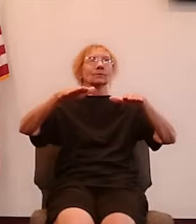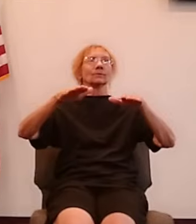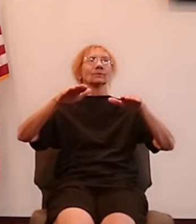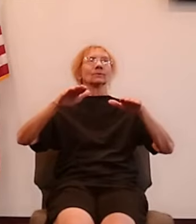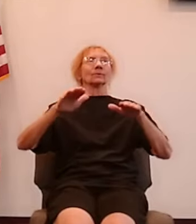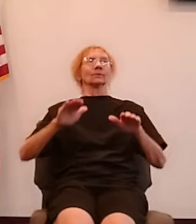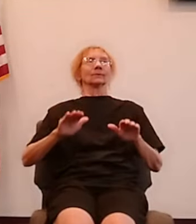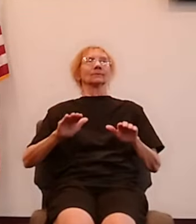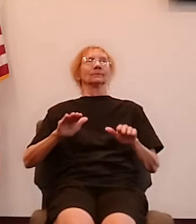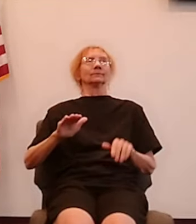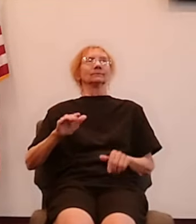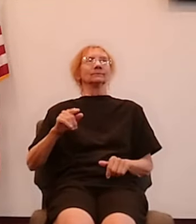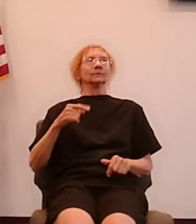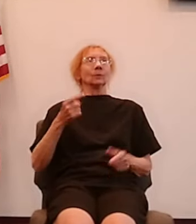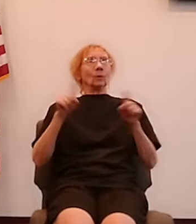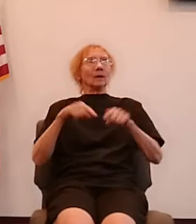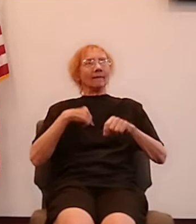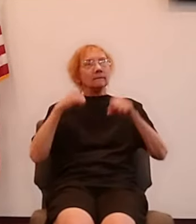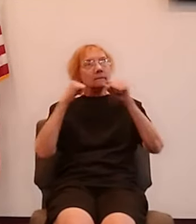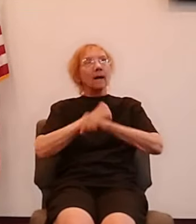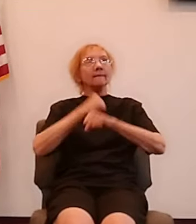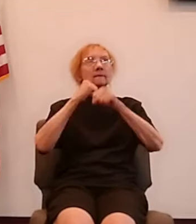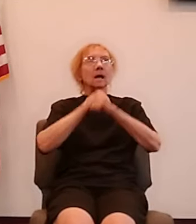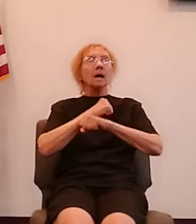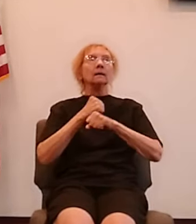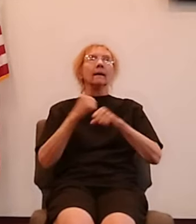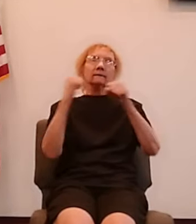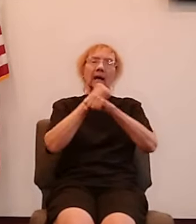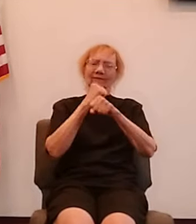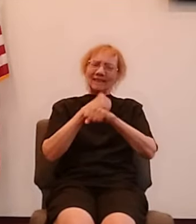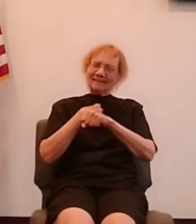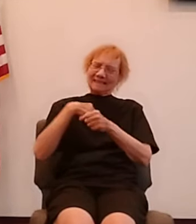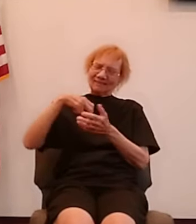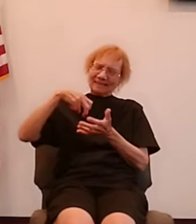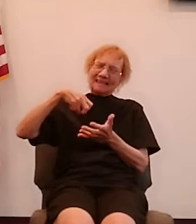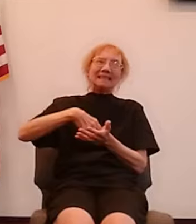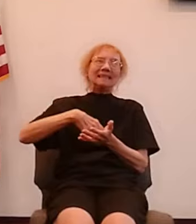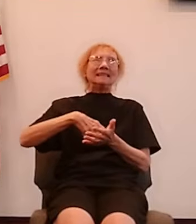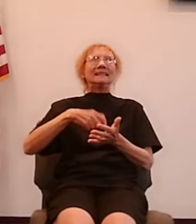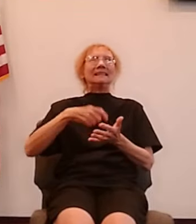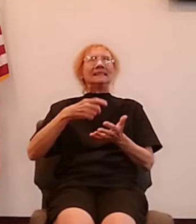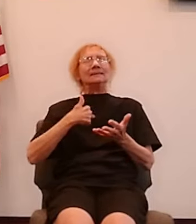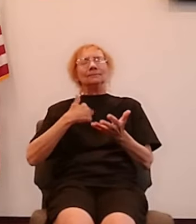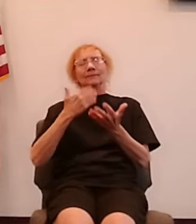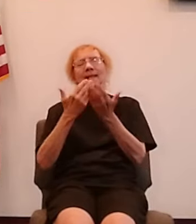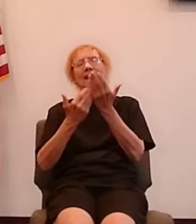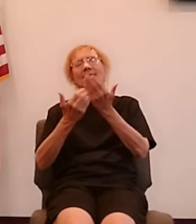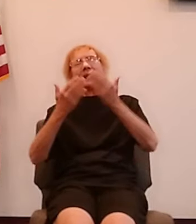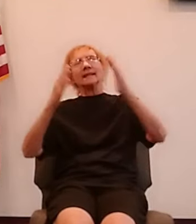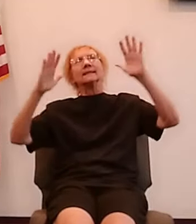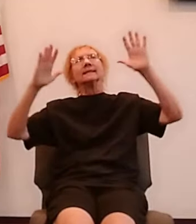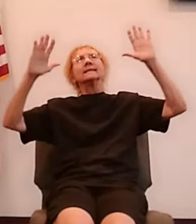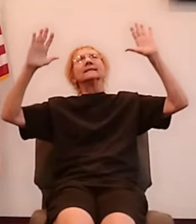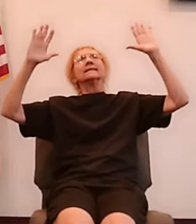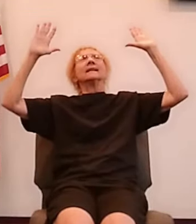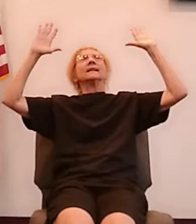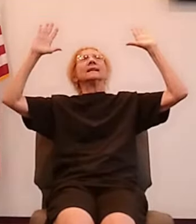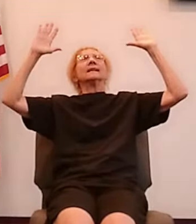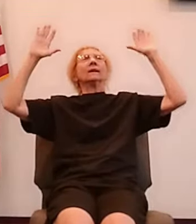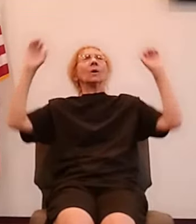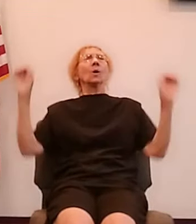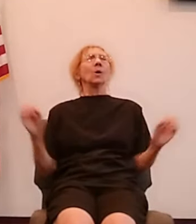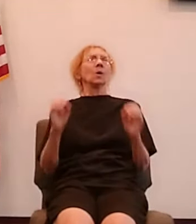So when I fight, I'll fight on my knees with my hands lifted high. Oh God,